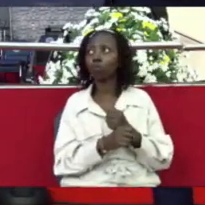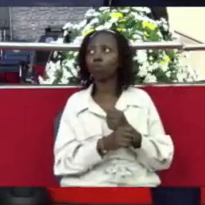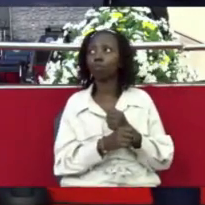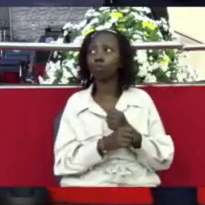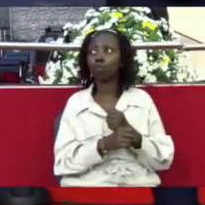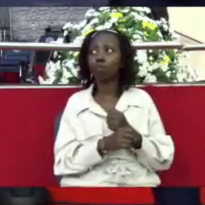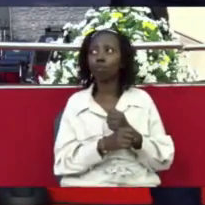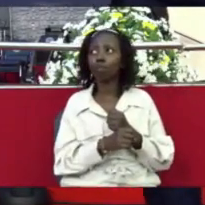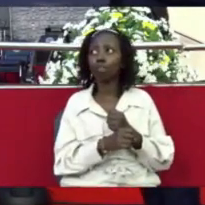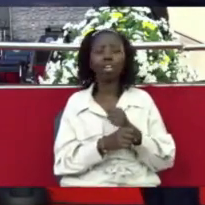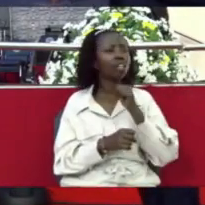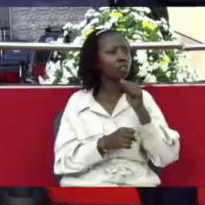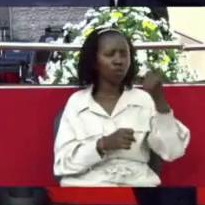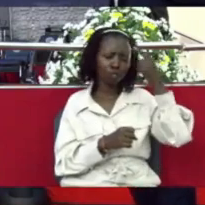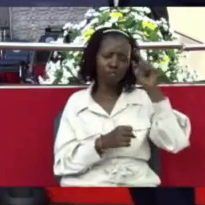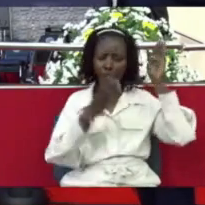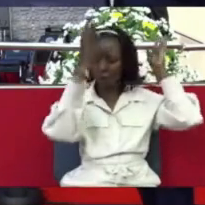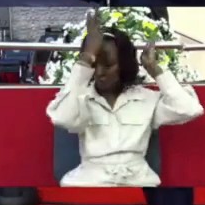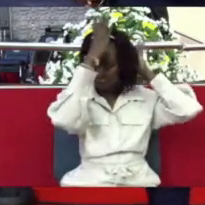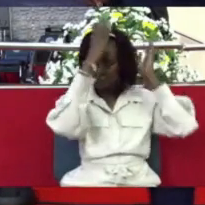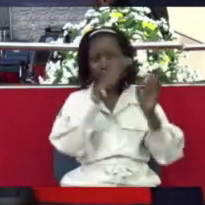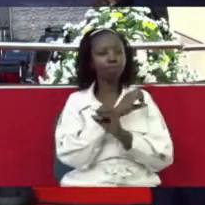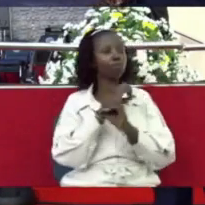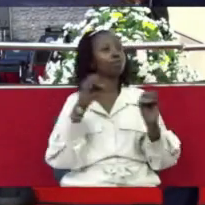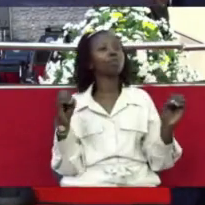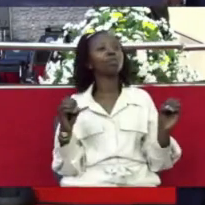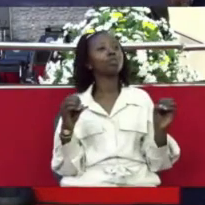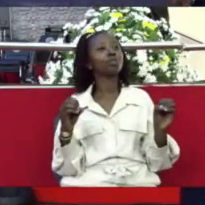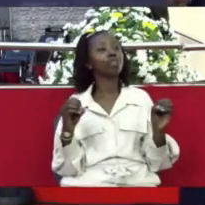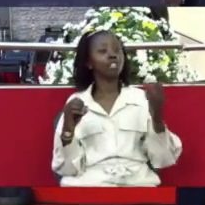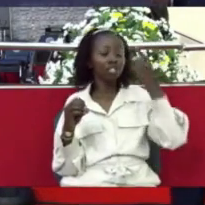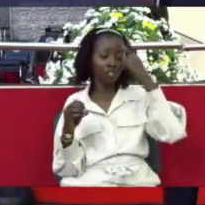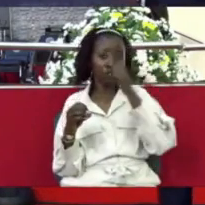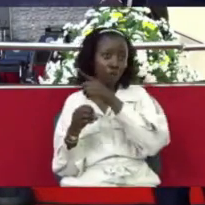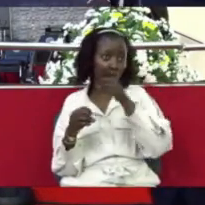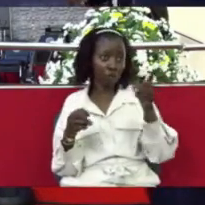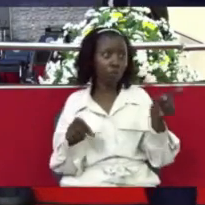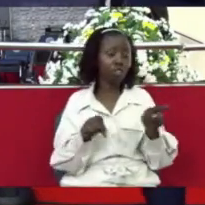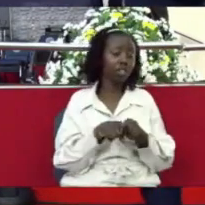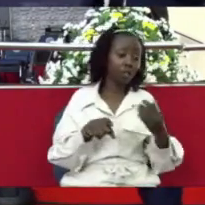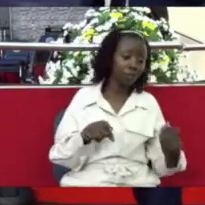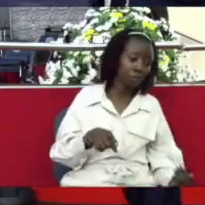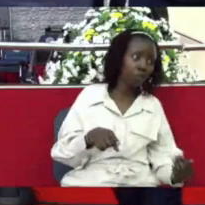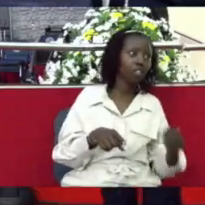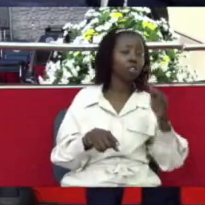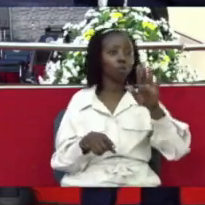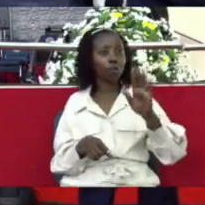it isn't going to be for him. It's going to be for you and your children's children.